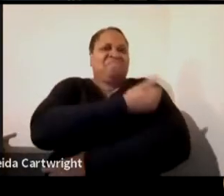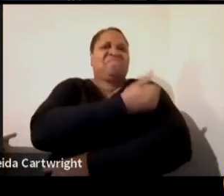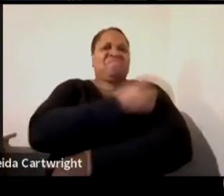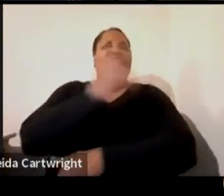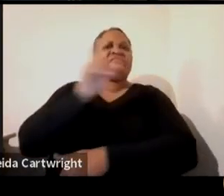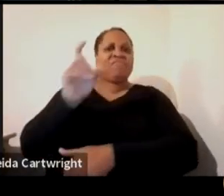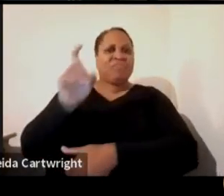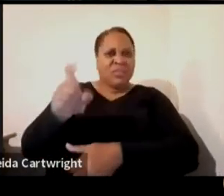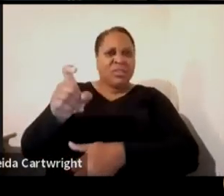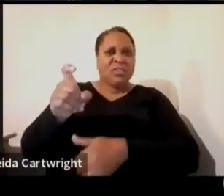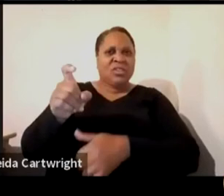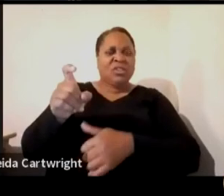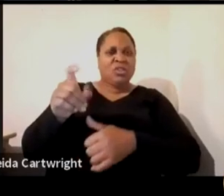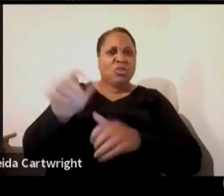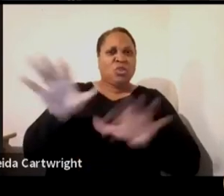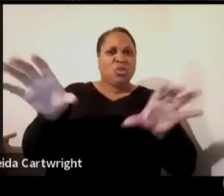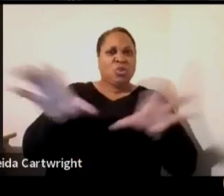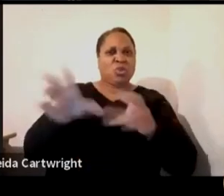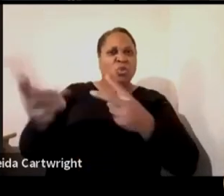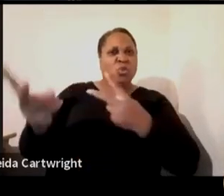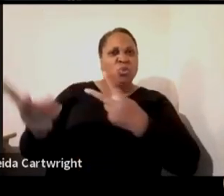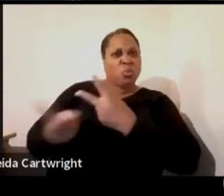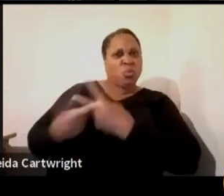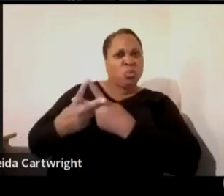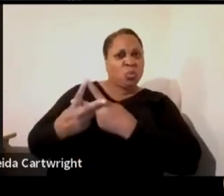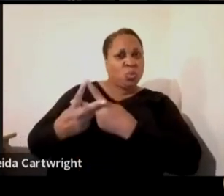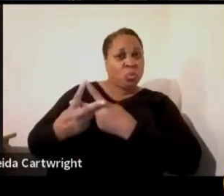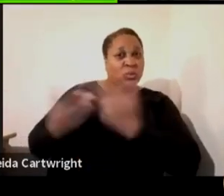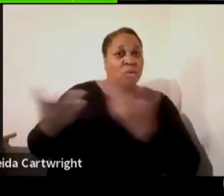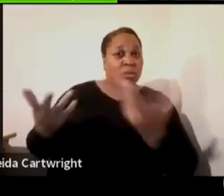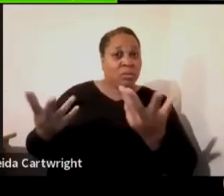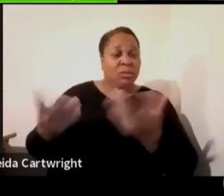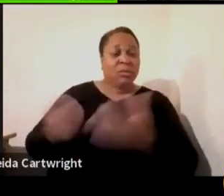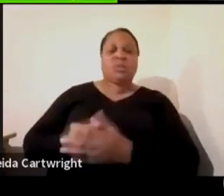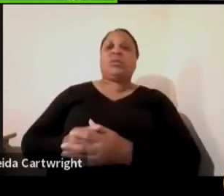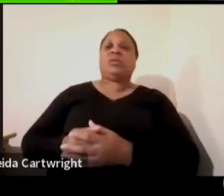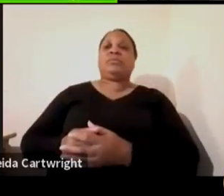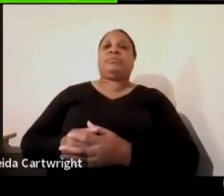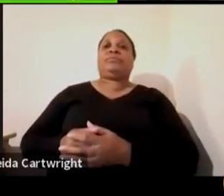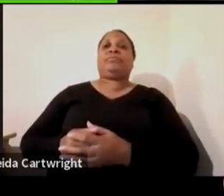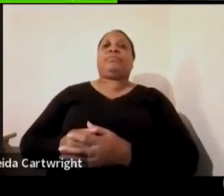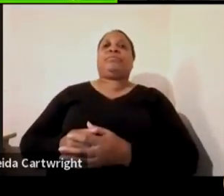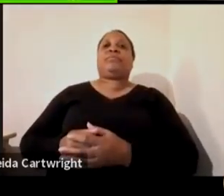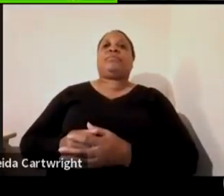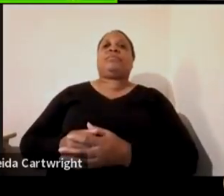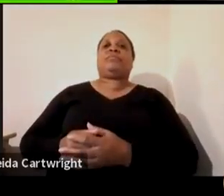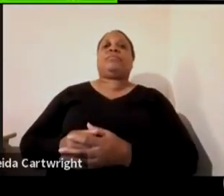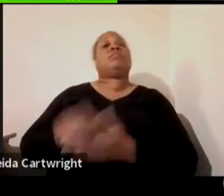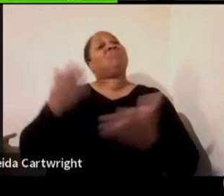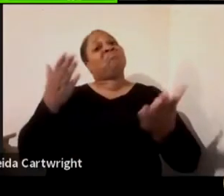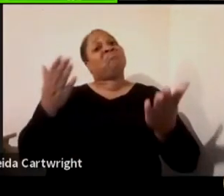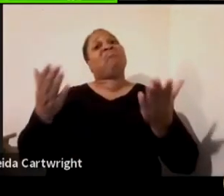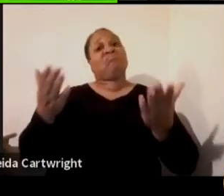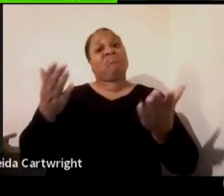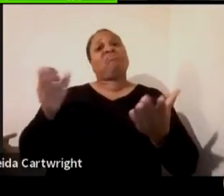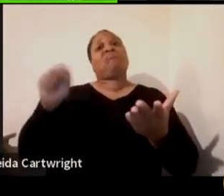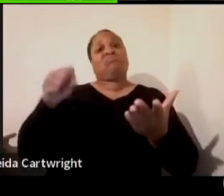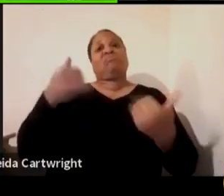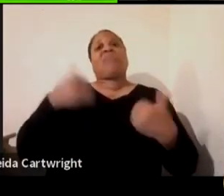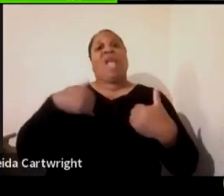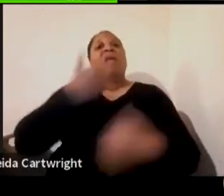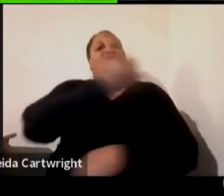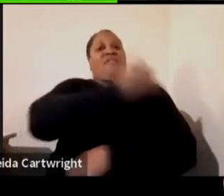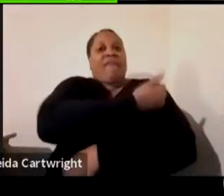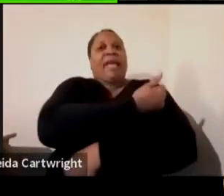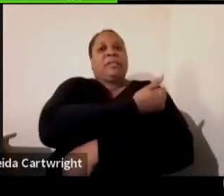quarantine procedures once they've received it? Yes. So although you will have the vaccine, we will